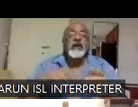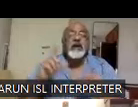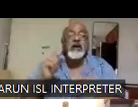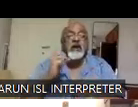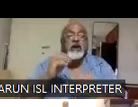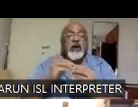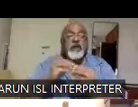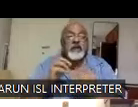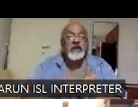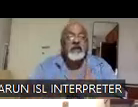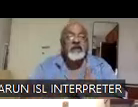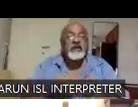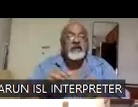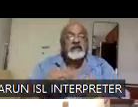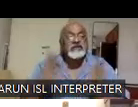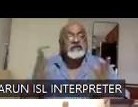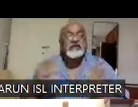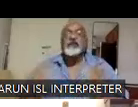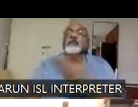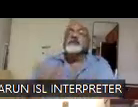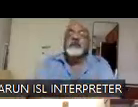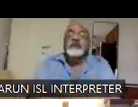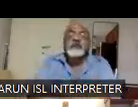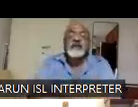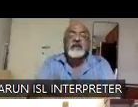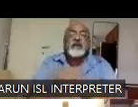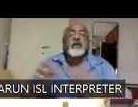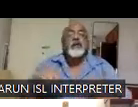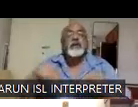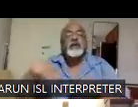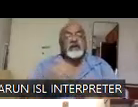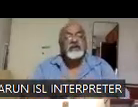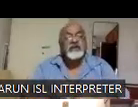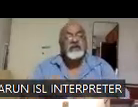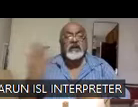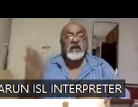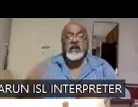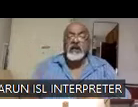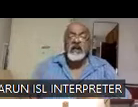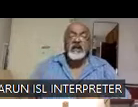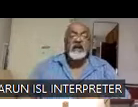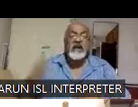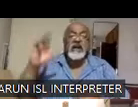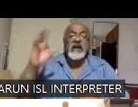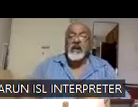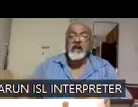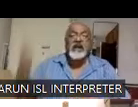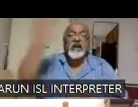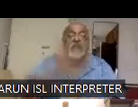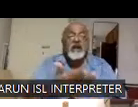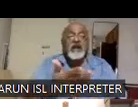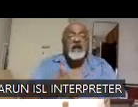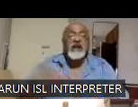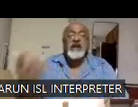And there is this woman, she is sitting cross-legged, and with her right leg, in the left